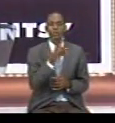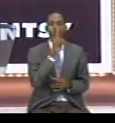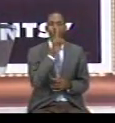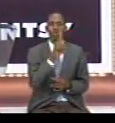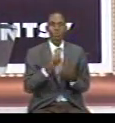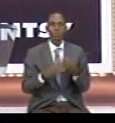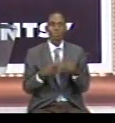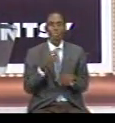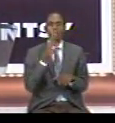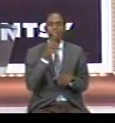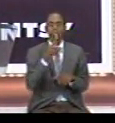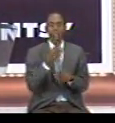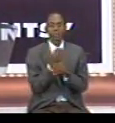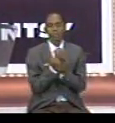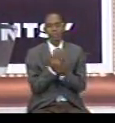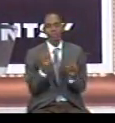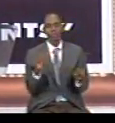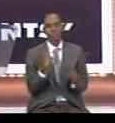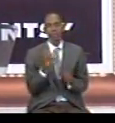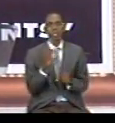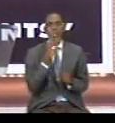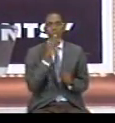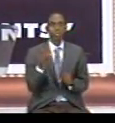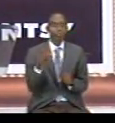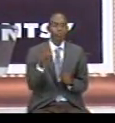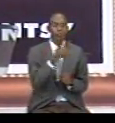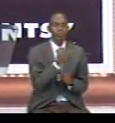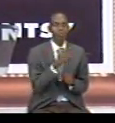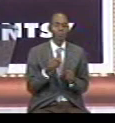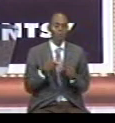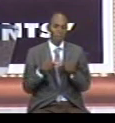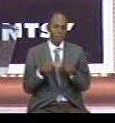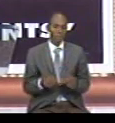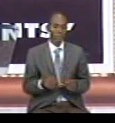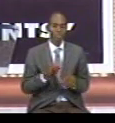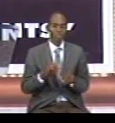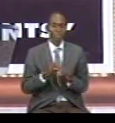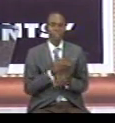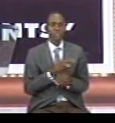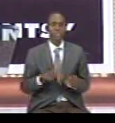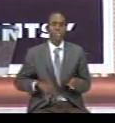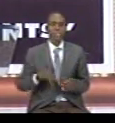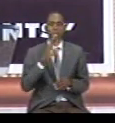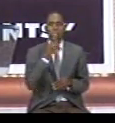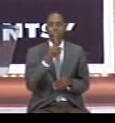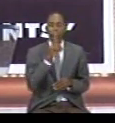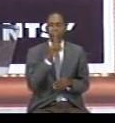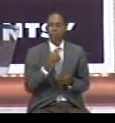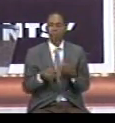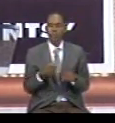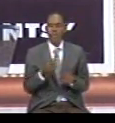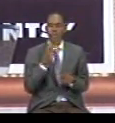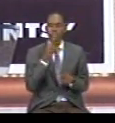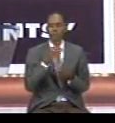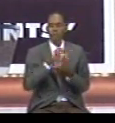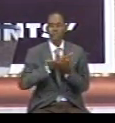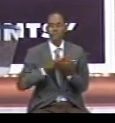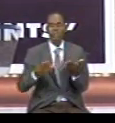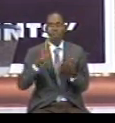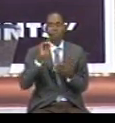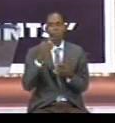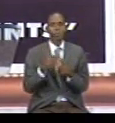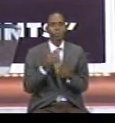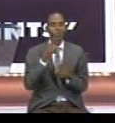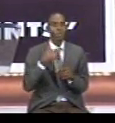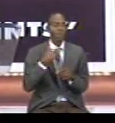you converted? Are you a true friend? Are you abiding in Christ? Are you a true friend? Are you clean by the word he has spoken to